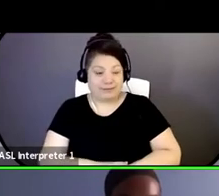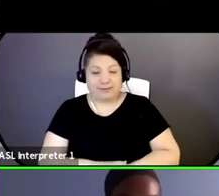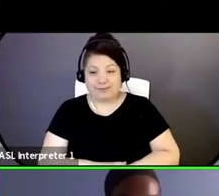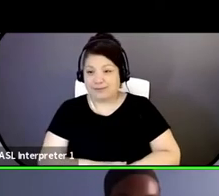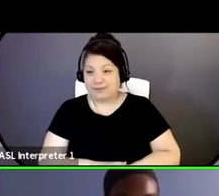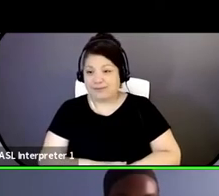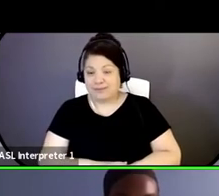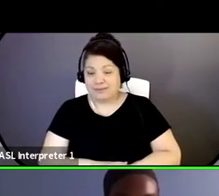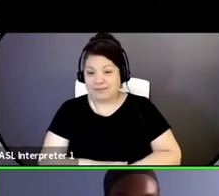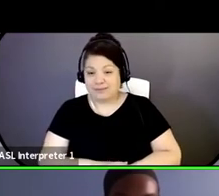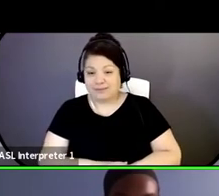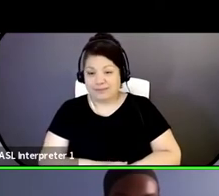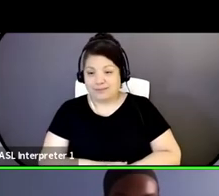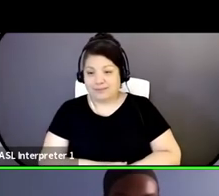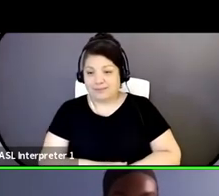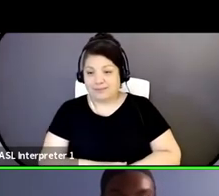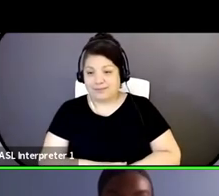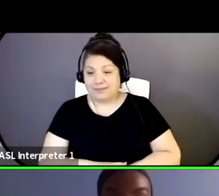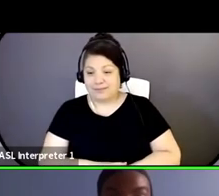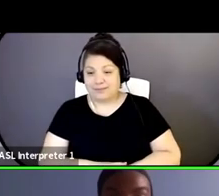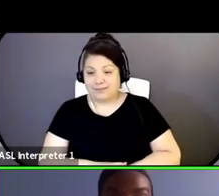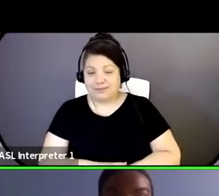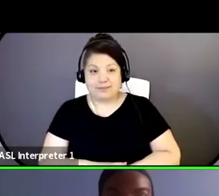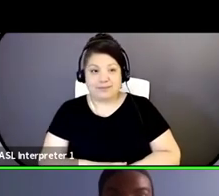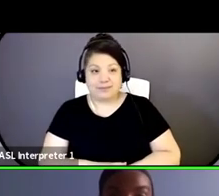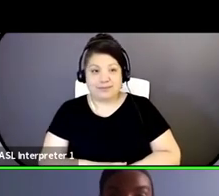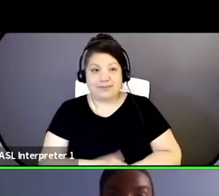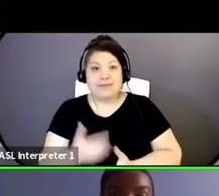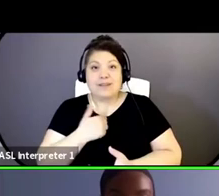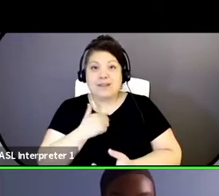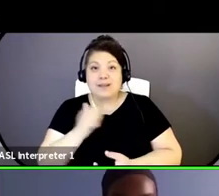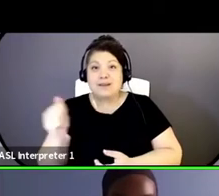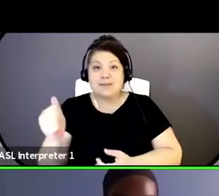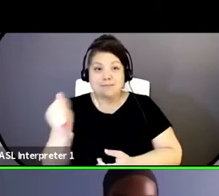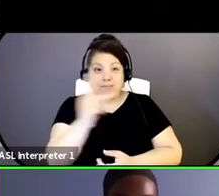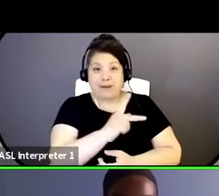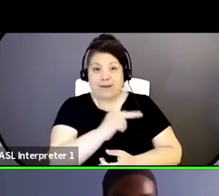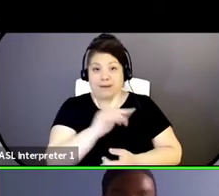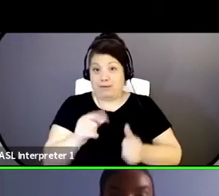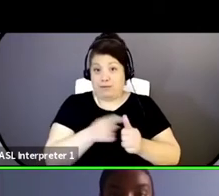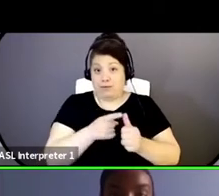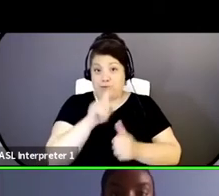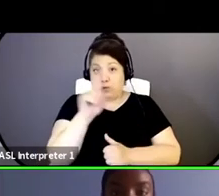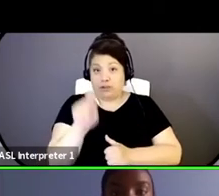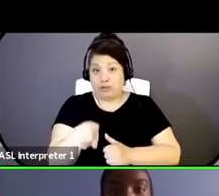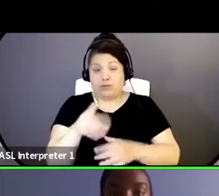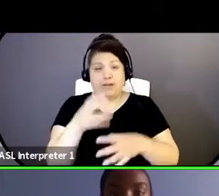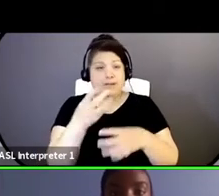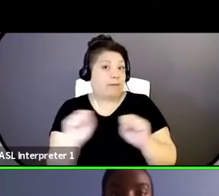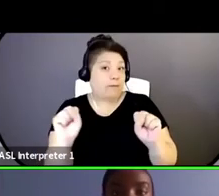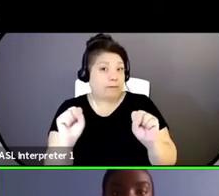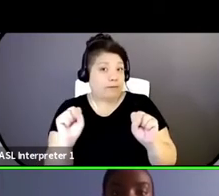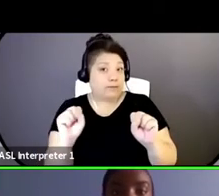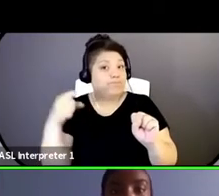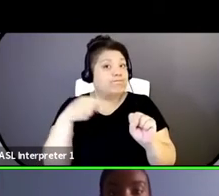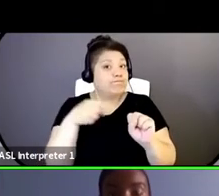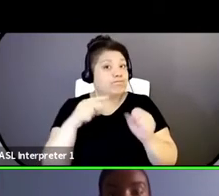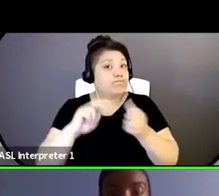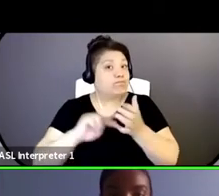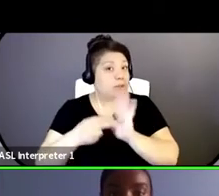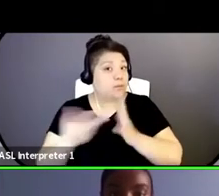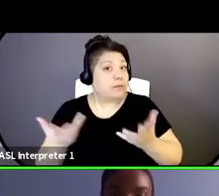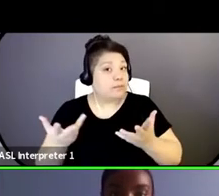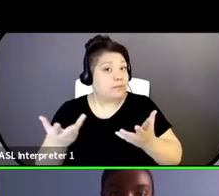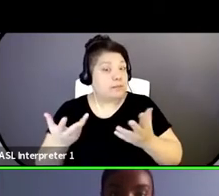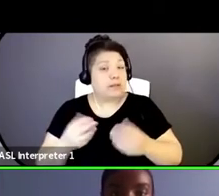Okay, so I'm going to go back to my original question, which is, what does safety mean to us? What is a safe